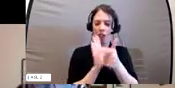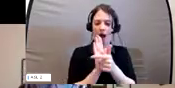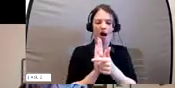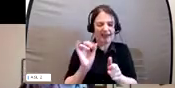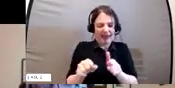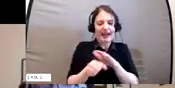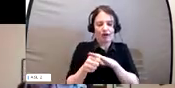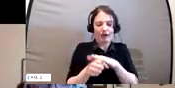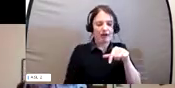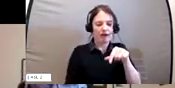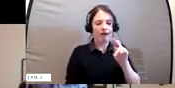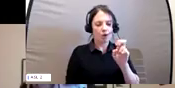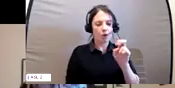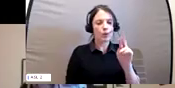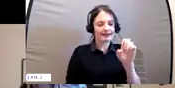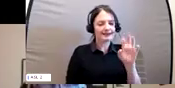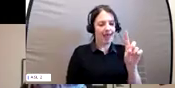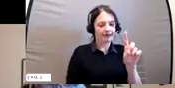control. However,